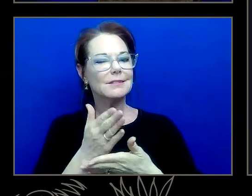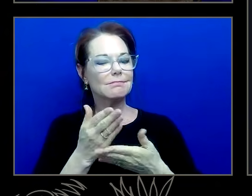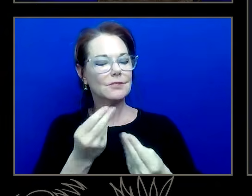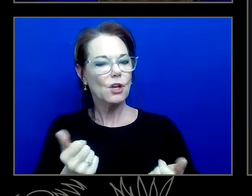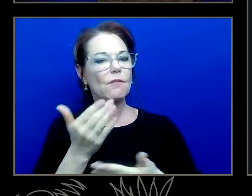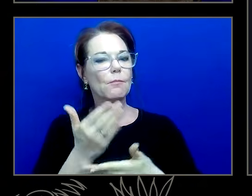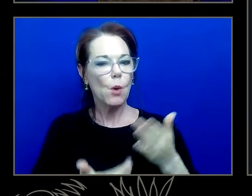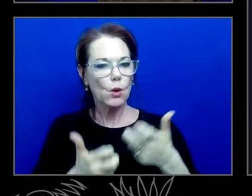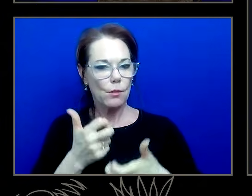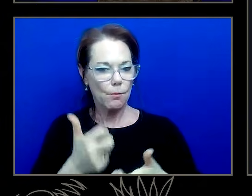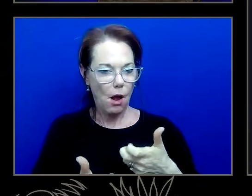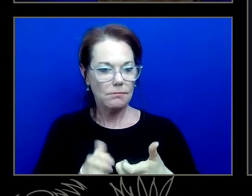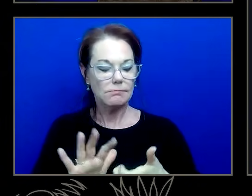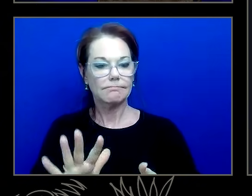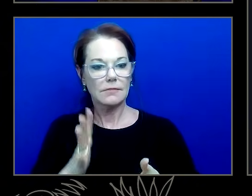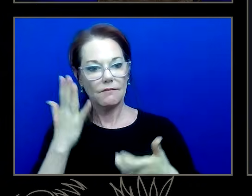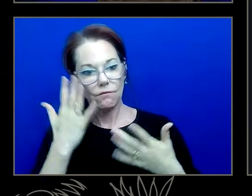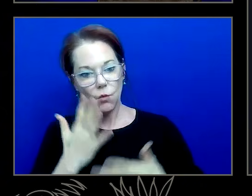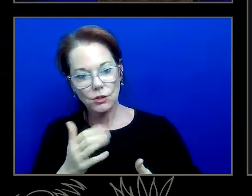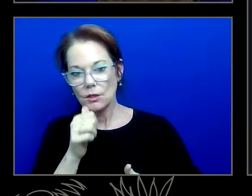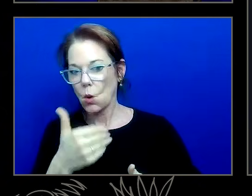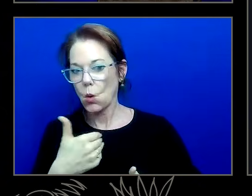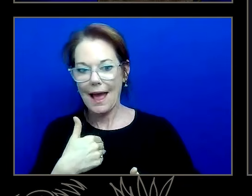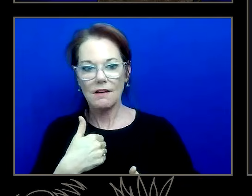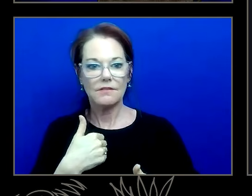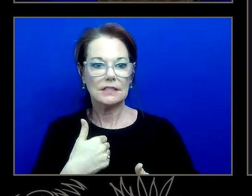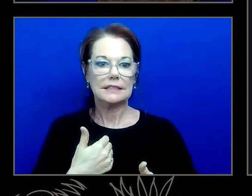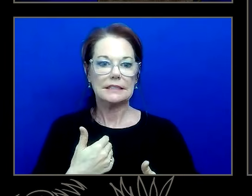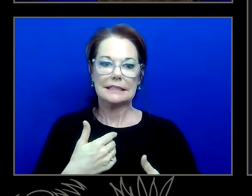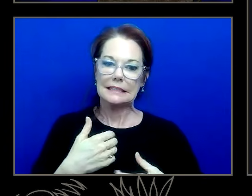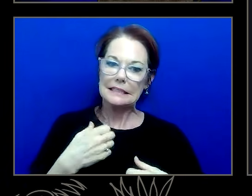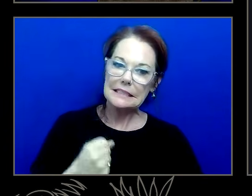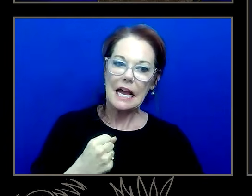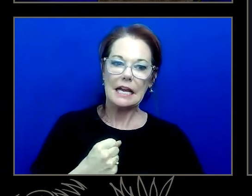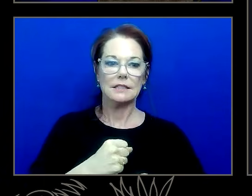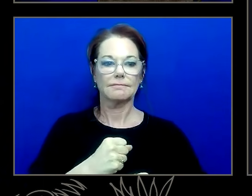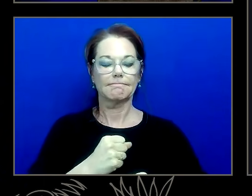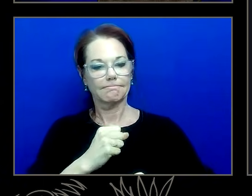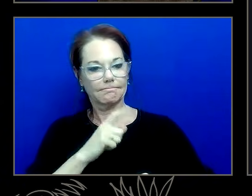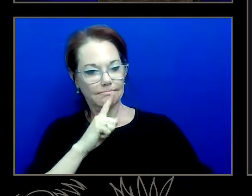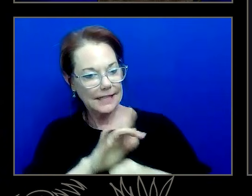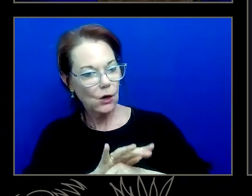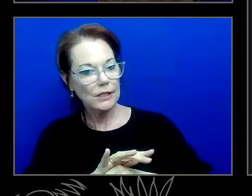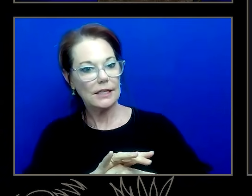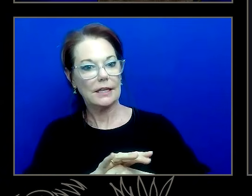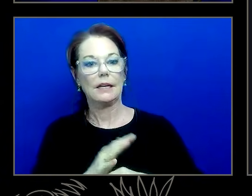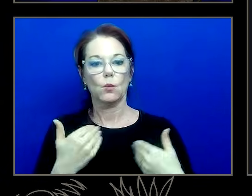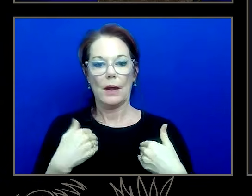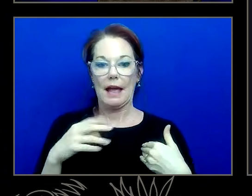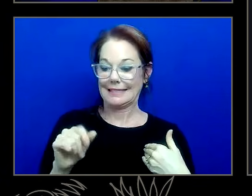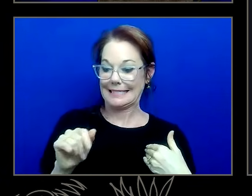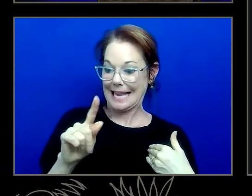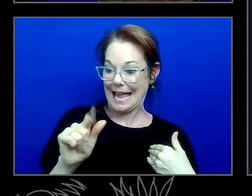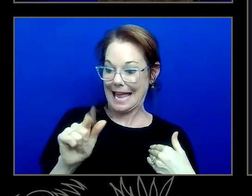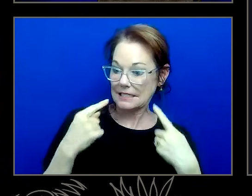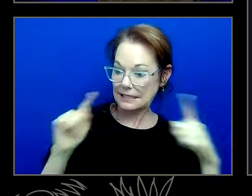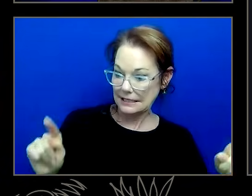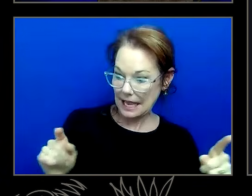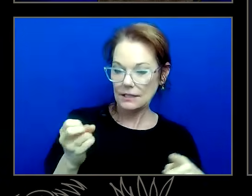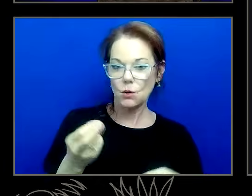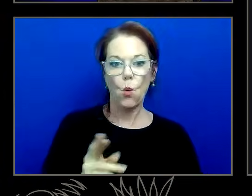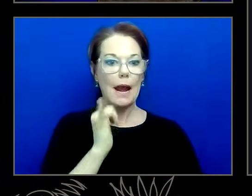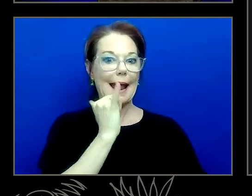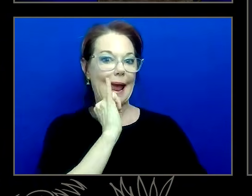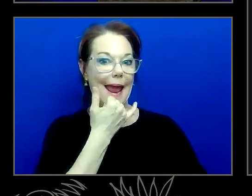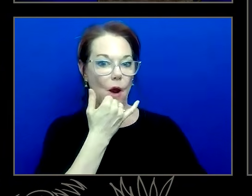have no type-safe guarantees that we have a data when it's success, or we have an error message when it's an